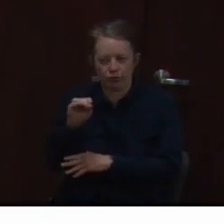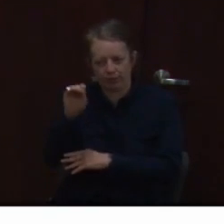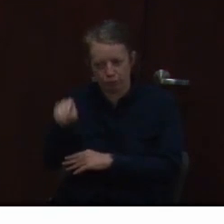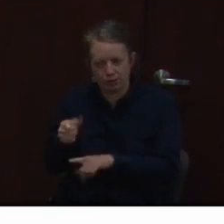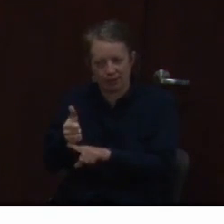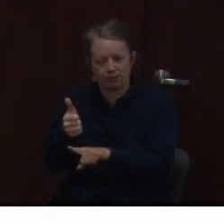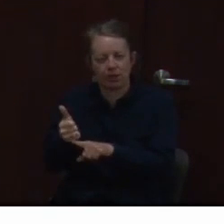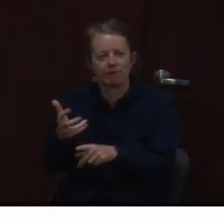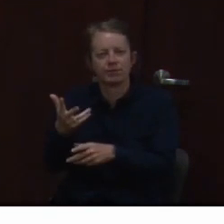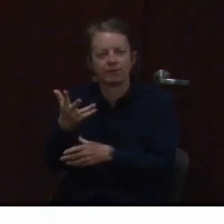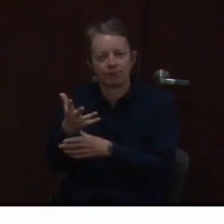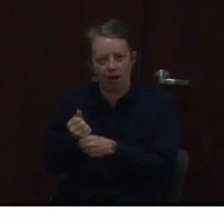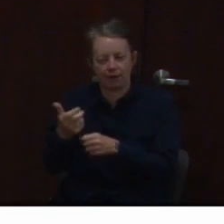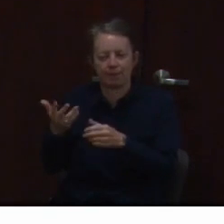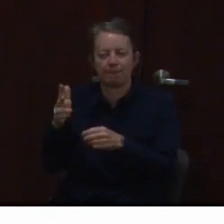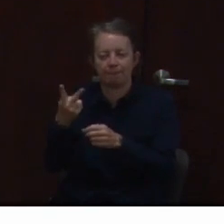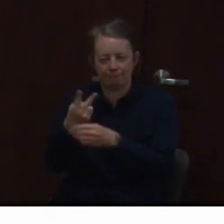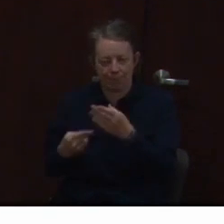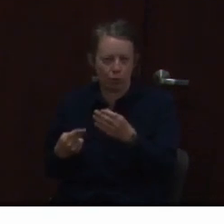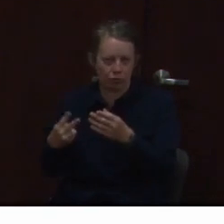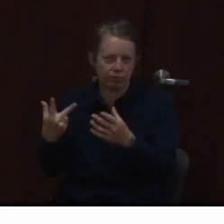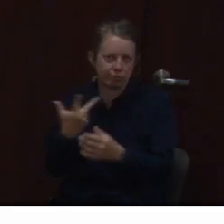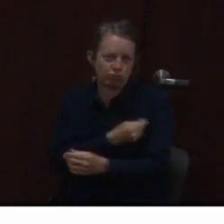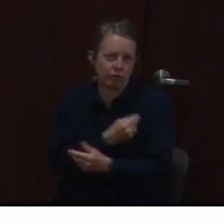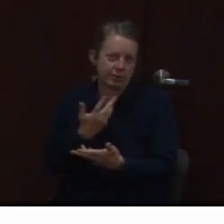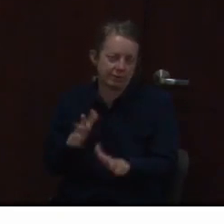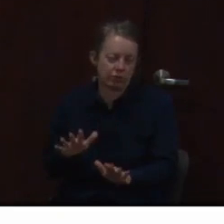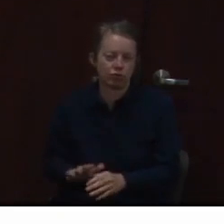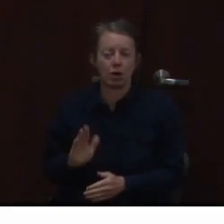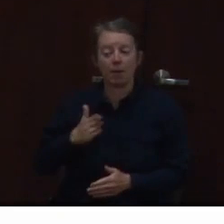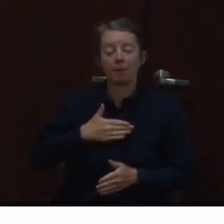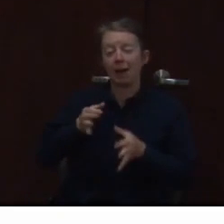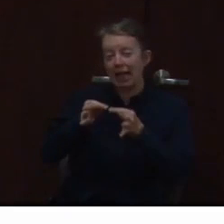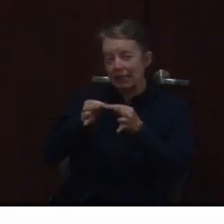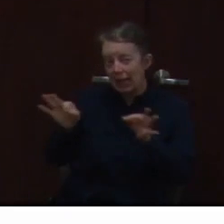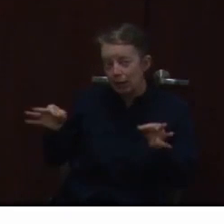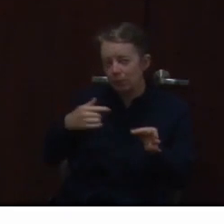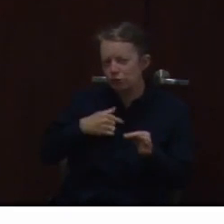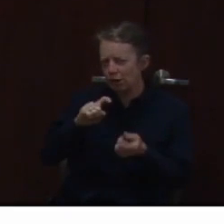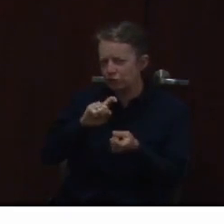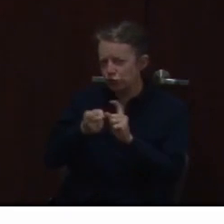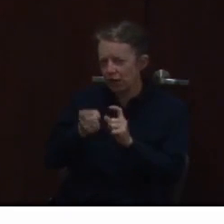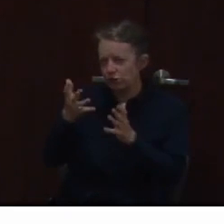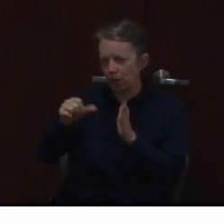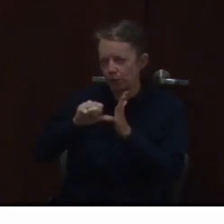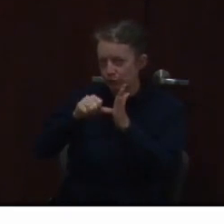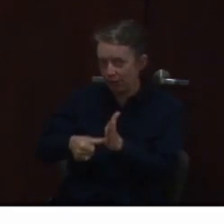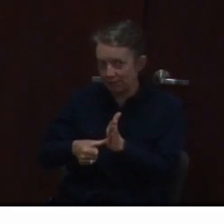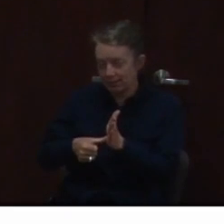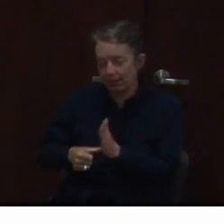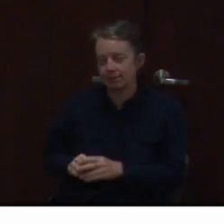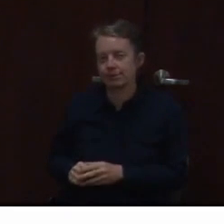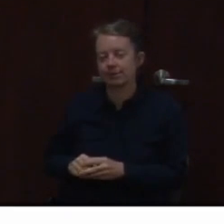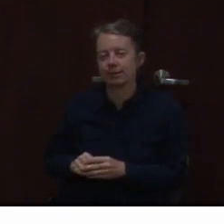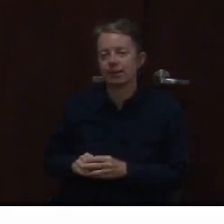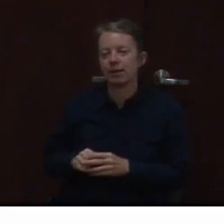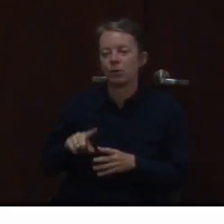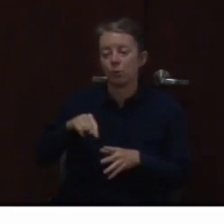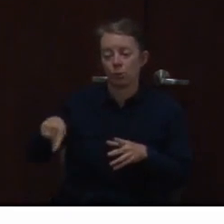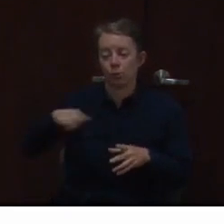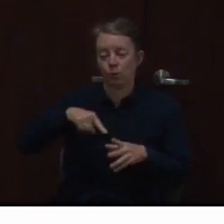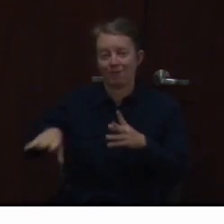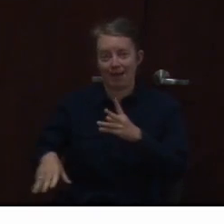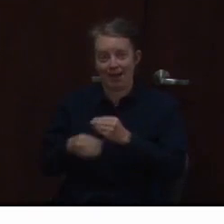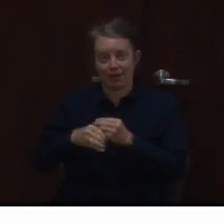fully vaccinated. And this is a slight change in language that I did want to bring to everyone's attention with the introduction of the